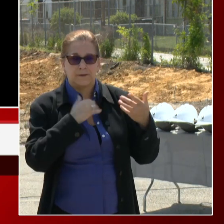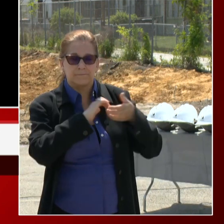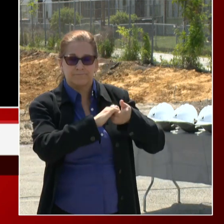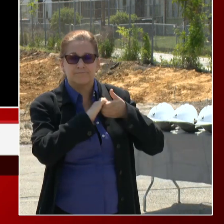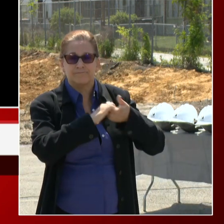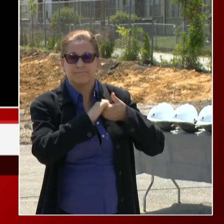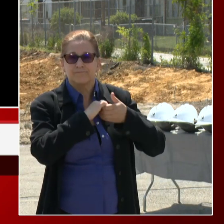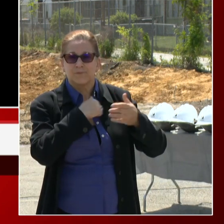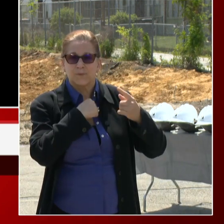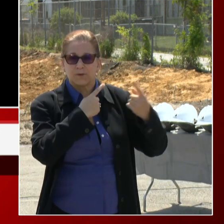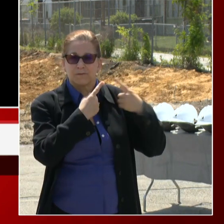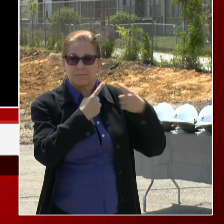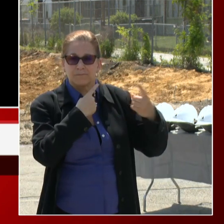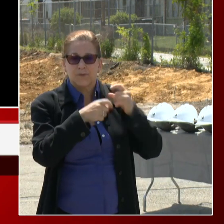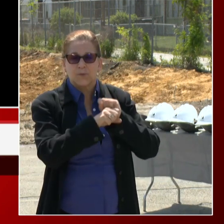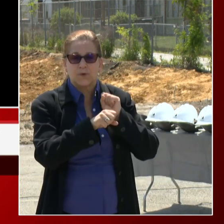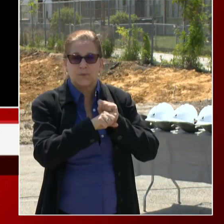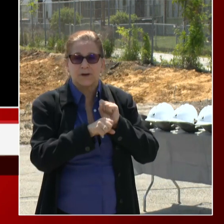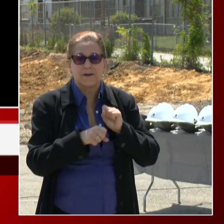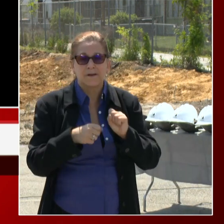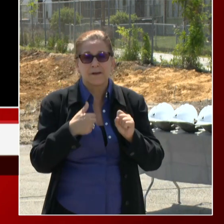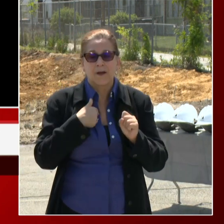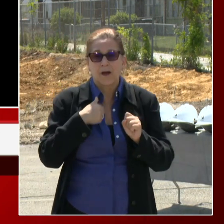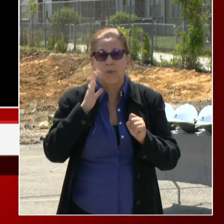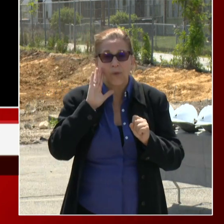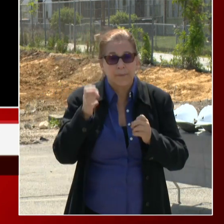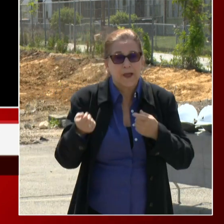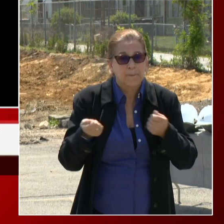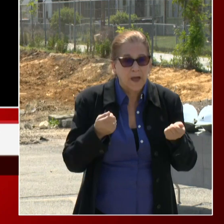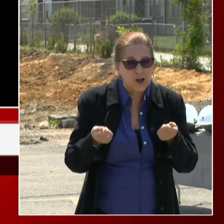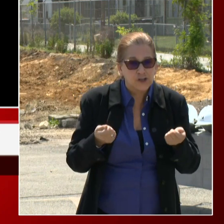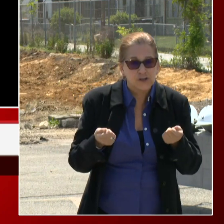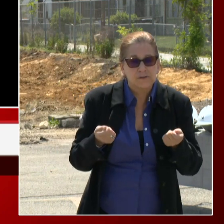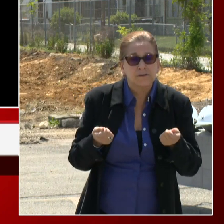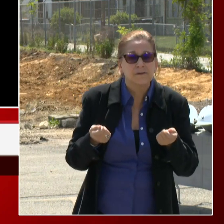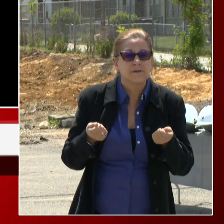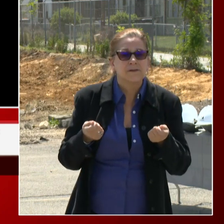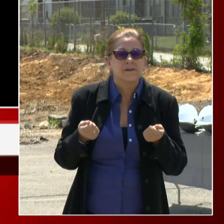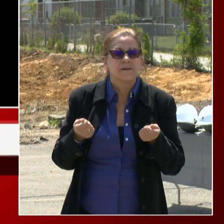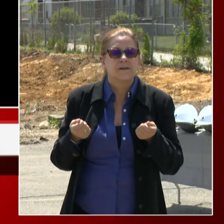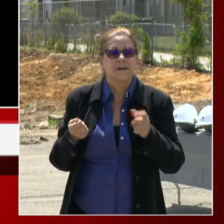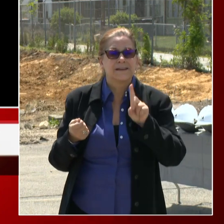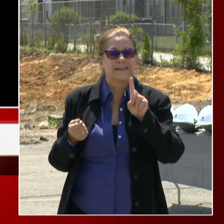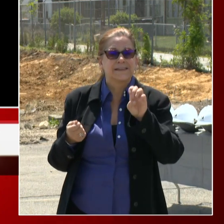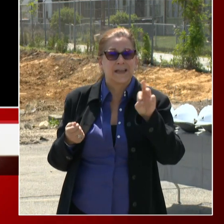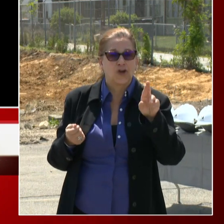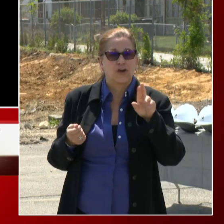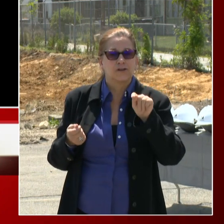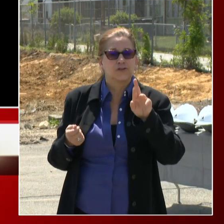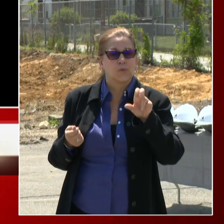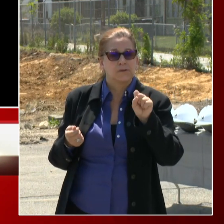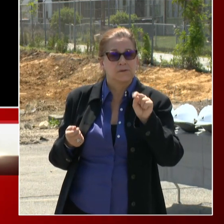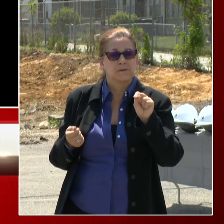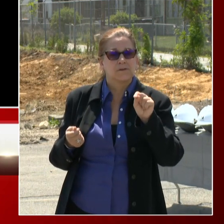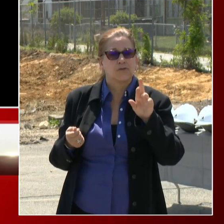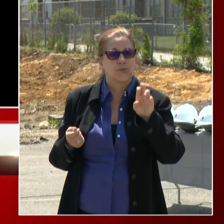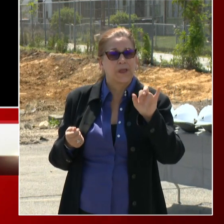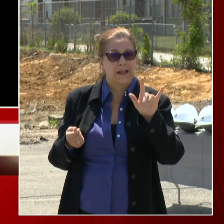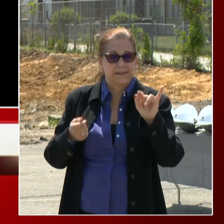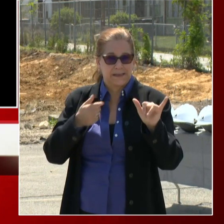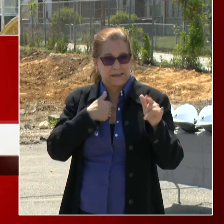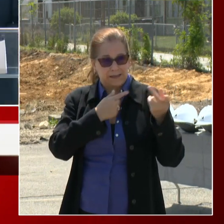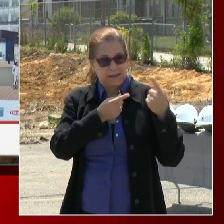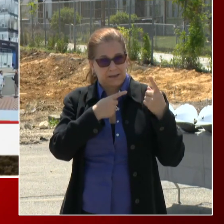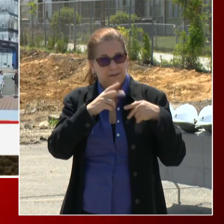But the headquarters project will be managed by Cedar Trust Realty, and I want to thank Cedar Trust Realty. I want to thank